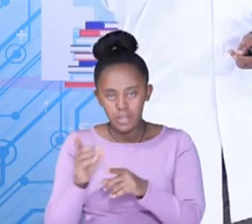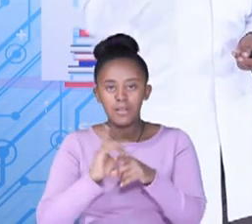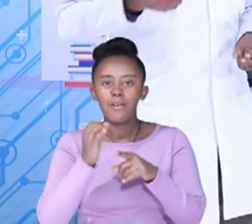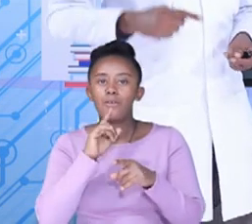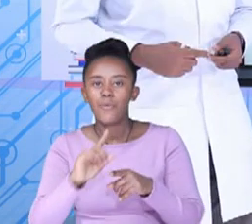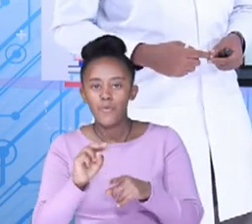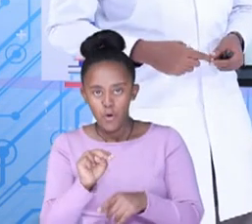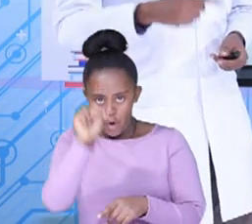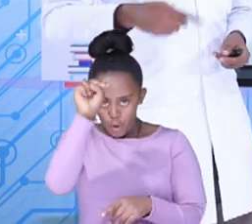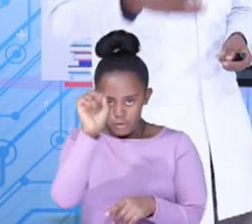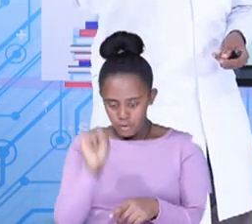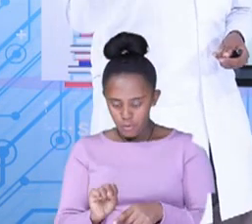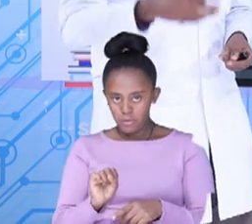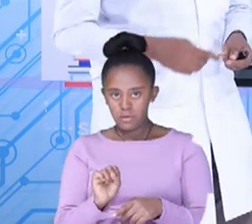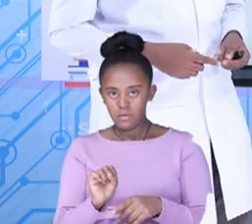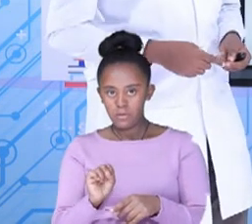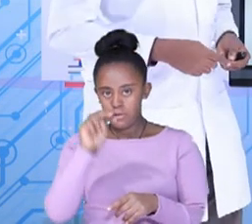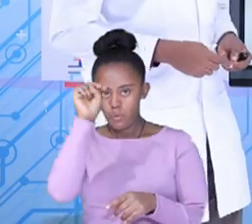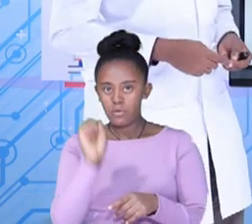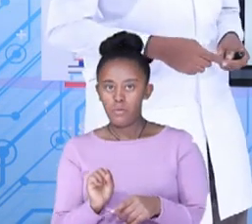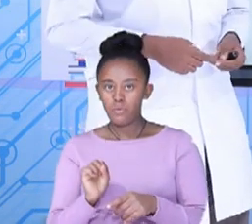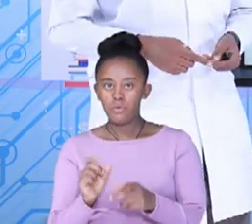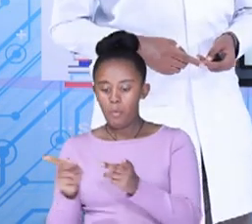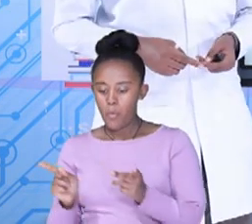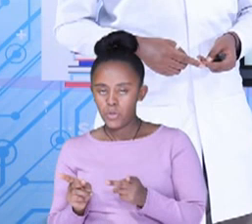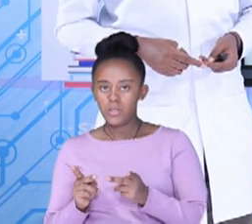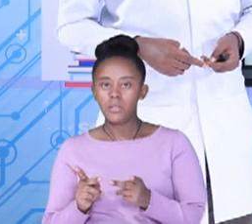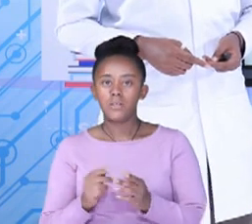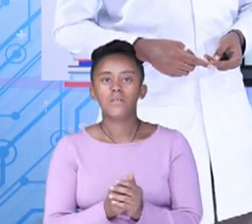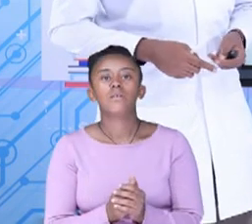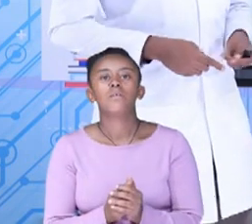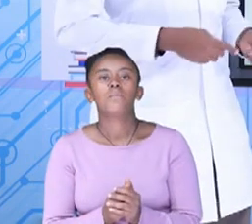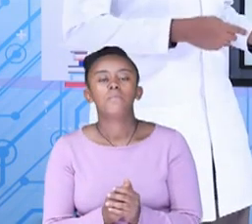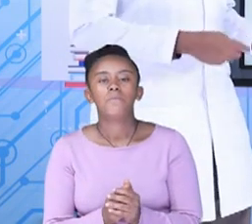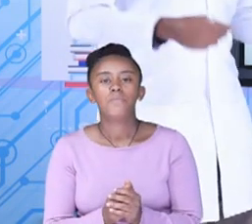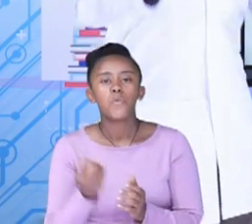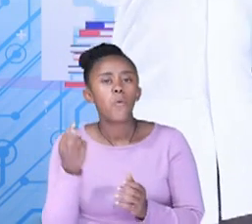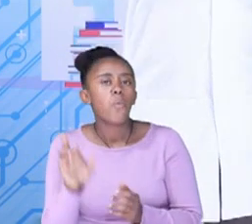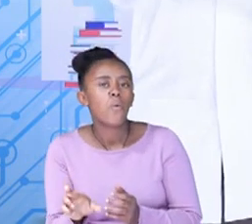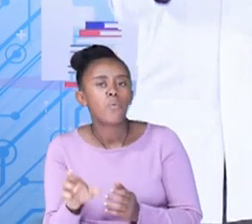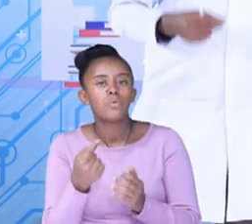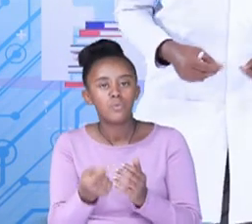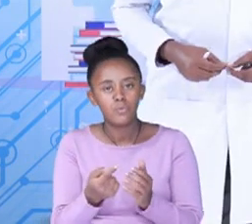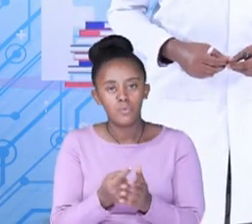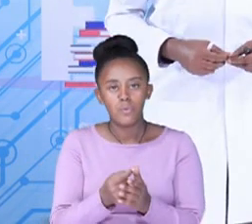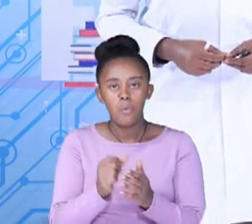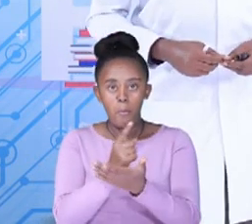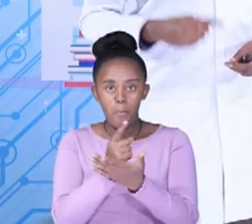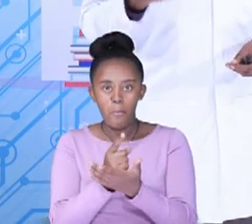of north-south position. It aligns itself in the north-south position. Or if you suspend a